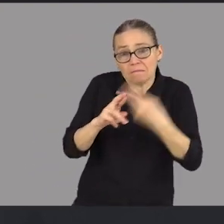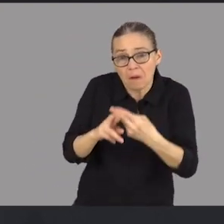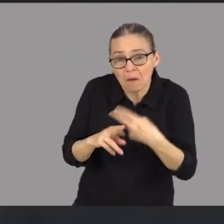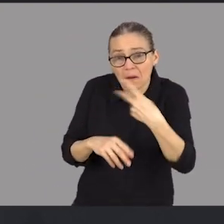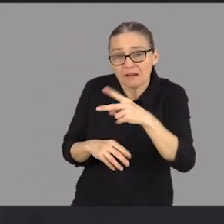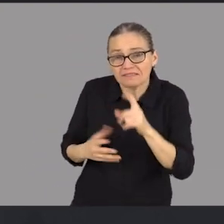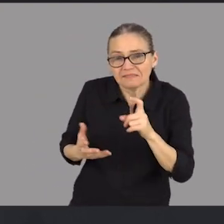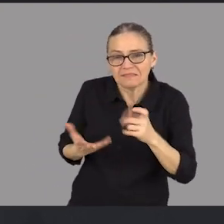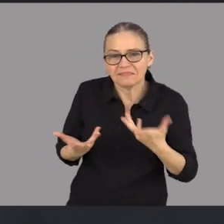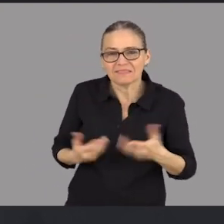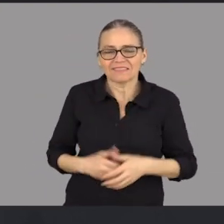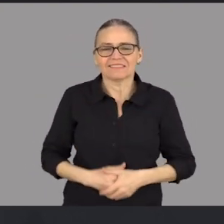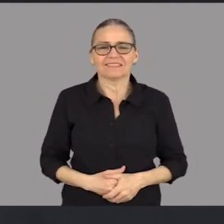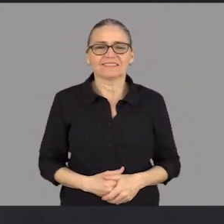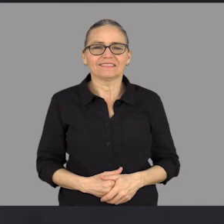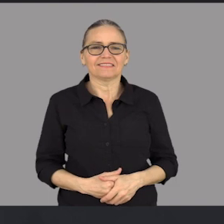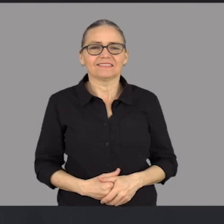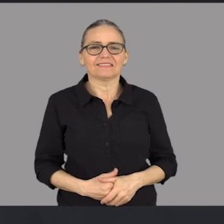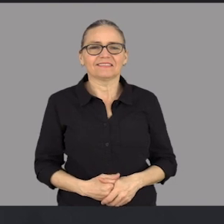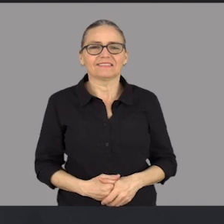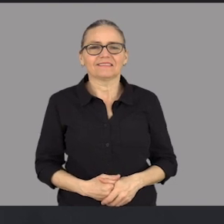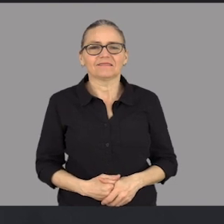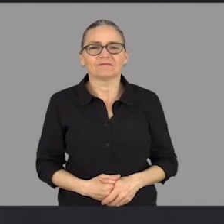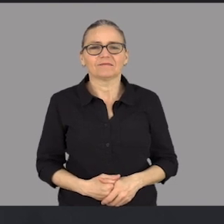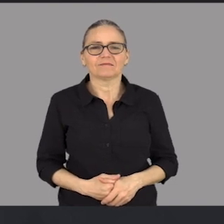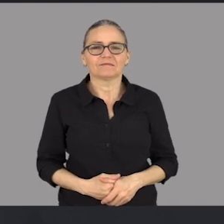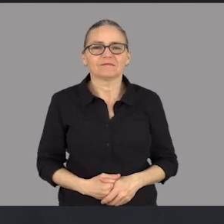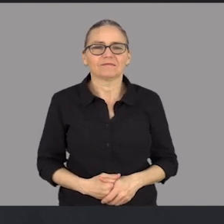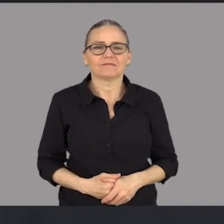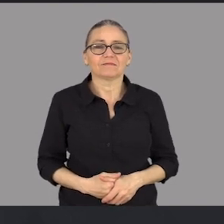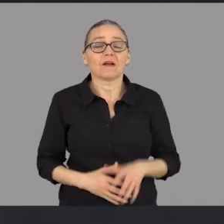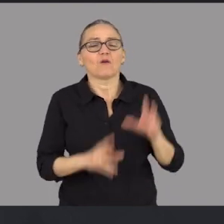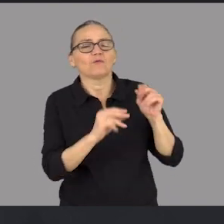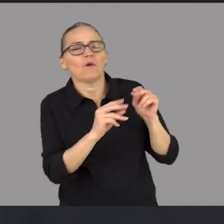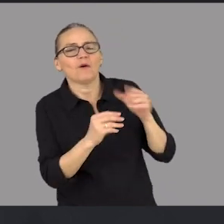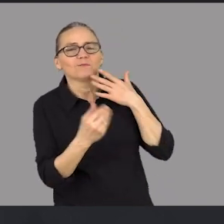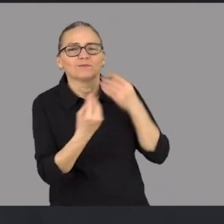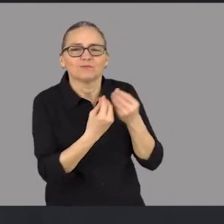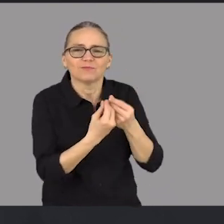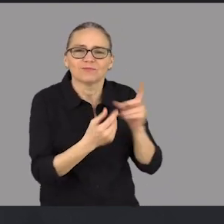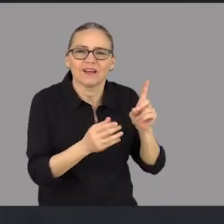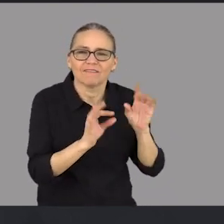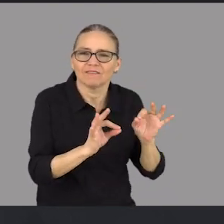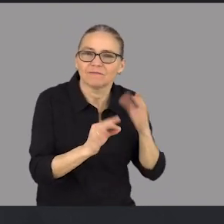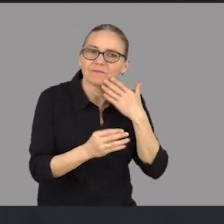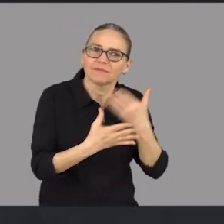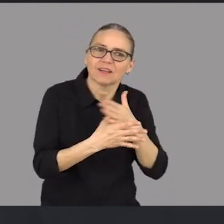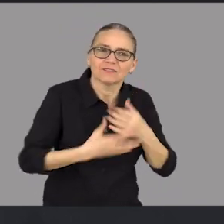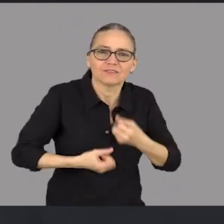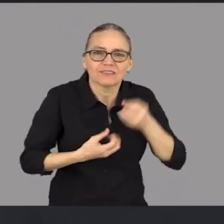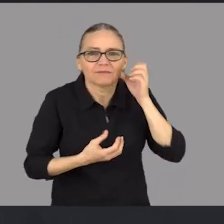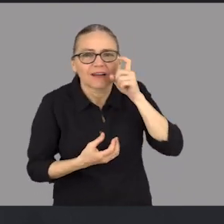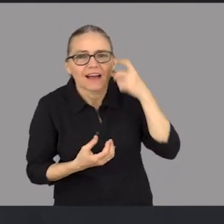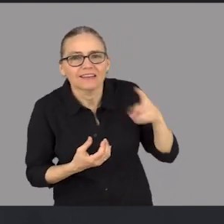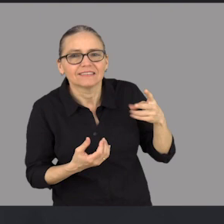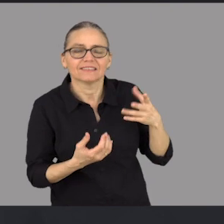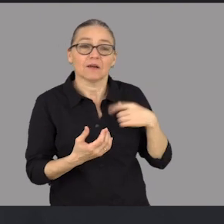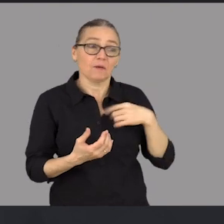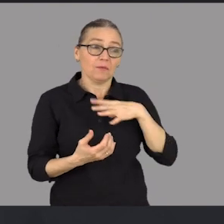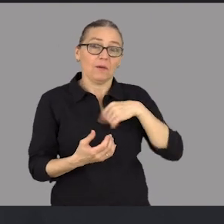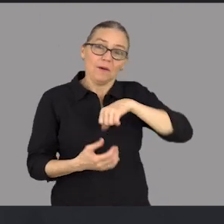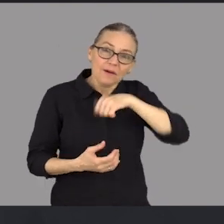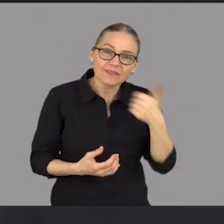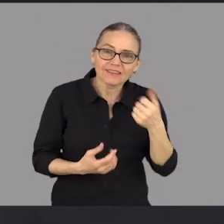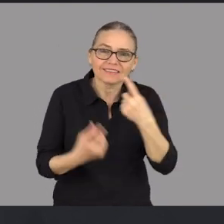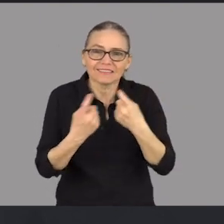some other ones that are, like I said, working full time. They got benefits program and all those things as well. So I'm not sure if that quite